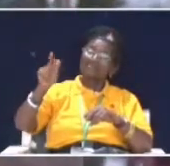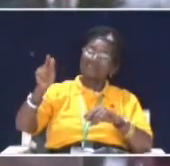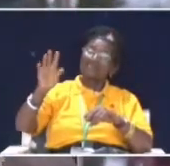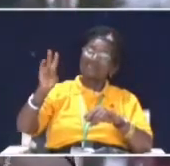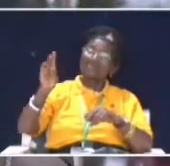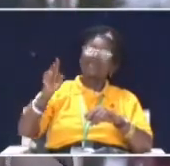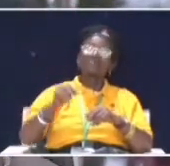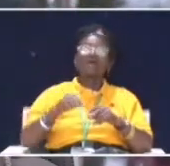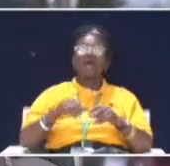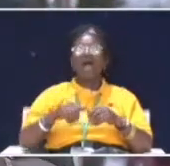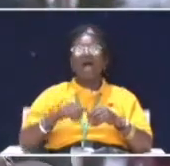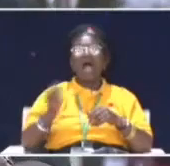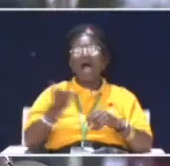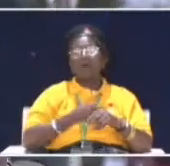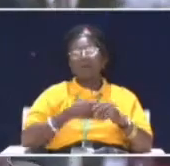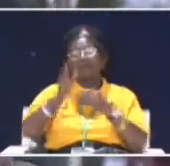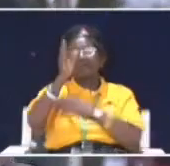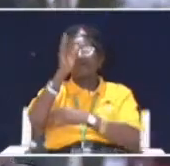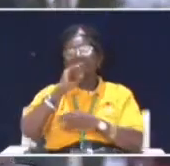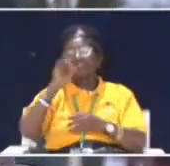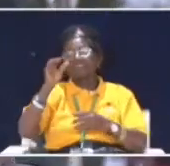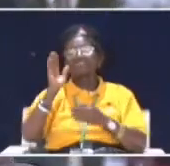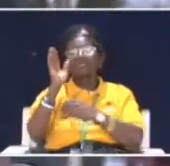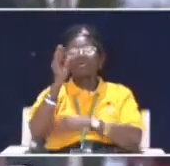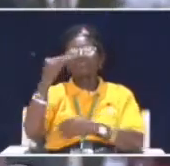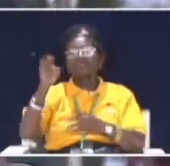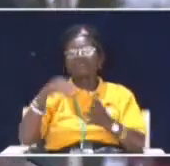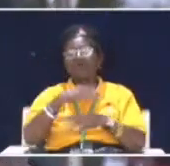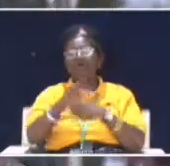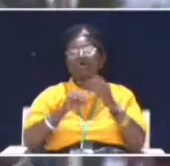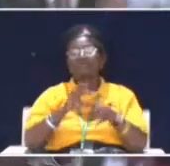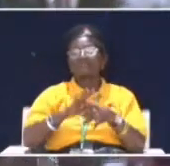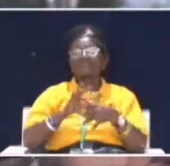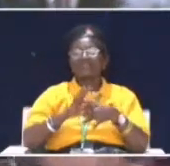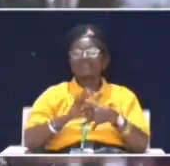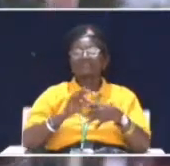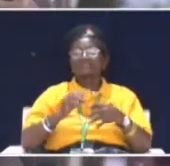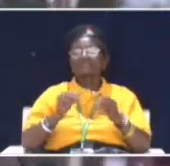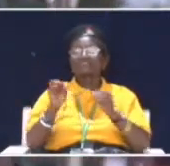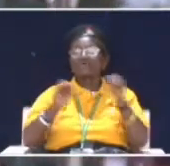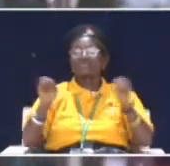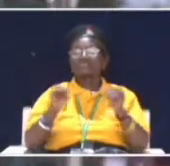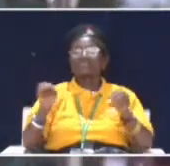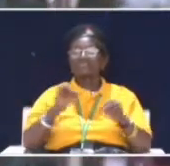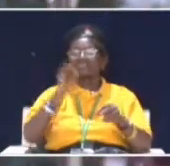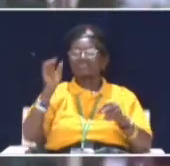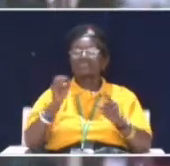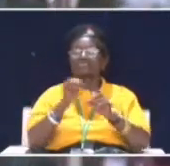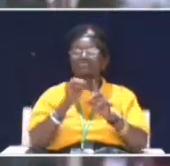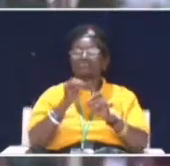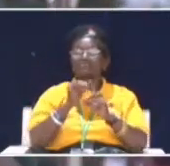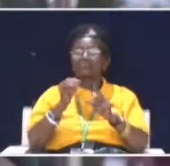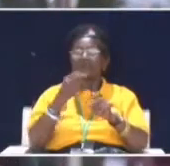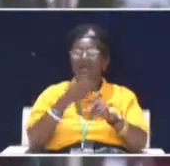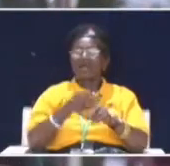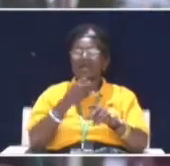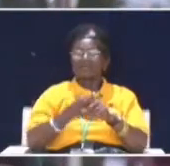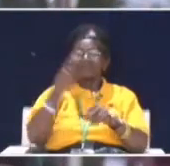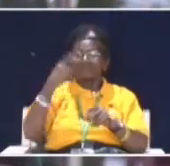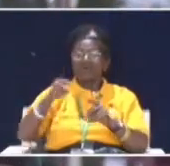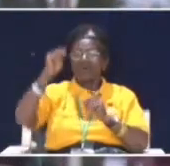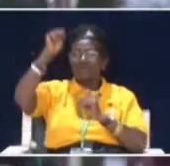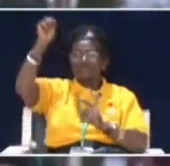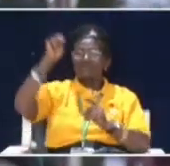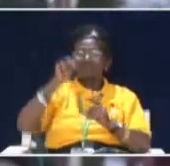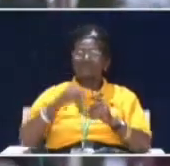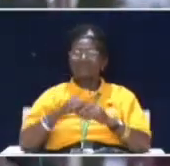is the God of all flesh. Ọlọ́run wa ni Ọlọ́run gbogbo ẹran ara. Nothing is too hard for him. Kò sí ohun tí ó ṣòro